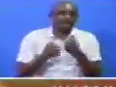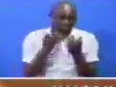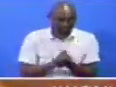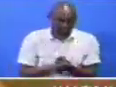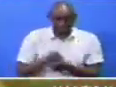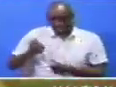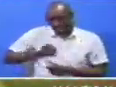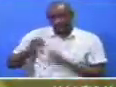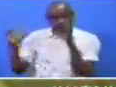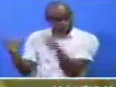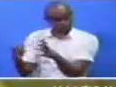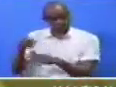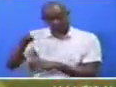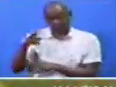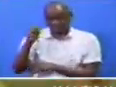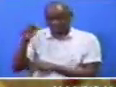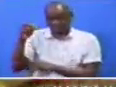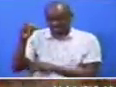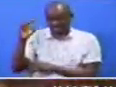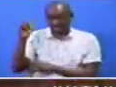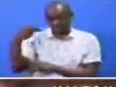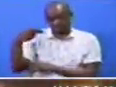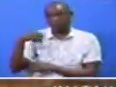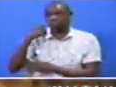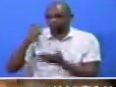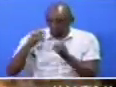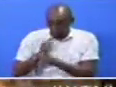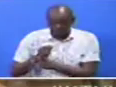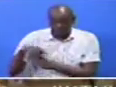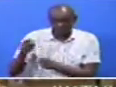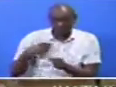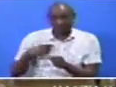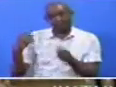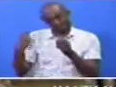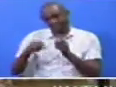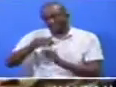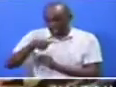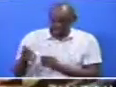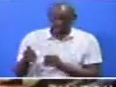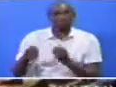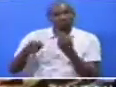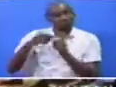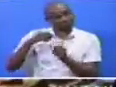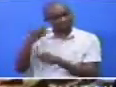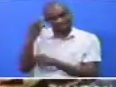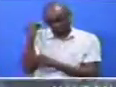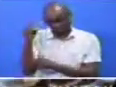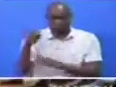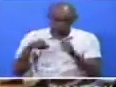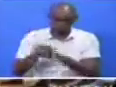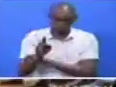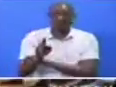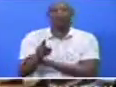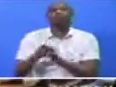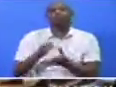girls' category saw Nyakach Secondary School stroll over Ugari Mixed Secondary School, where they scored 3 goals to ensure their safe